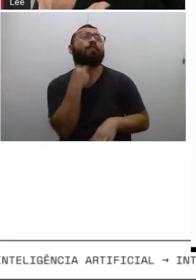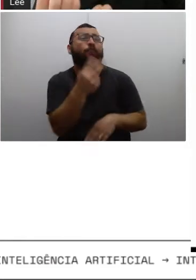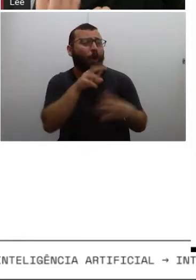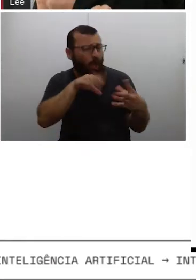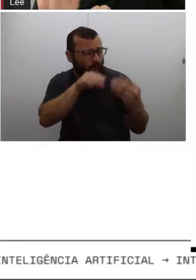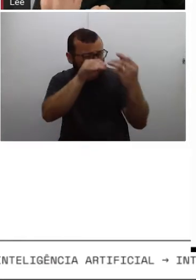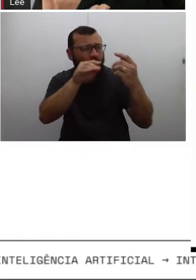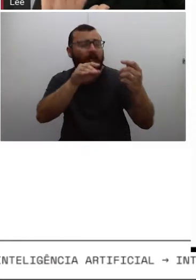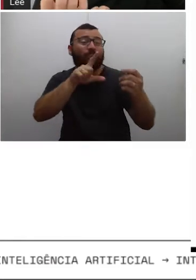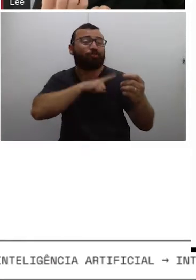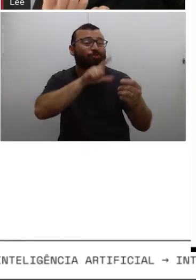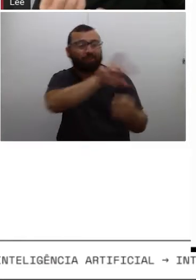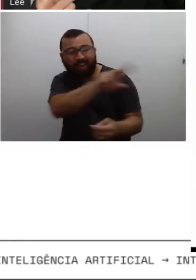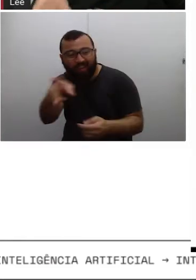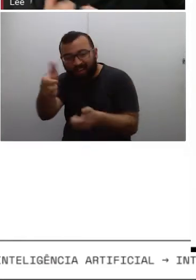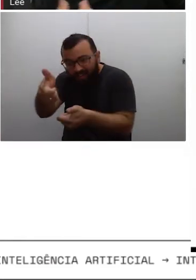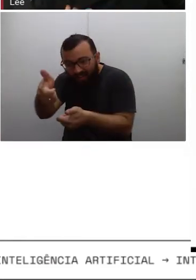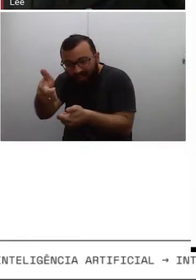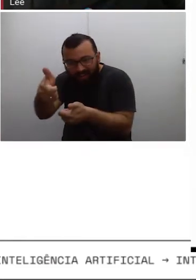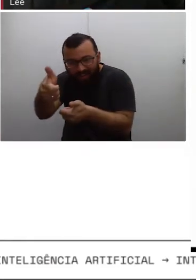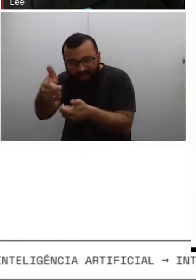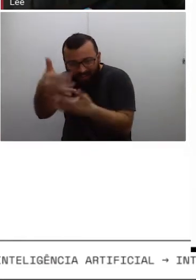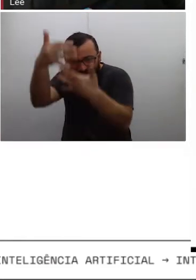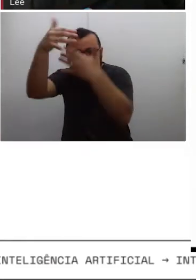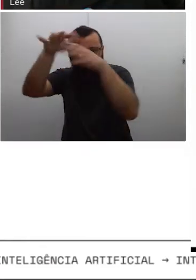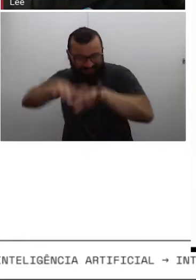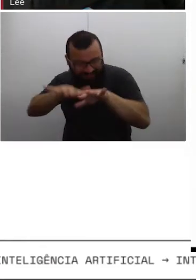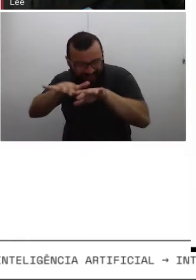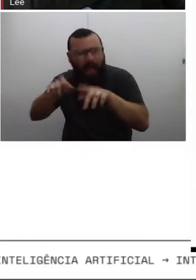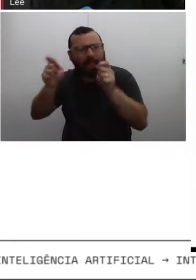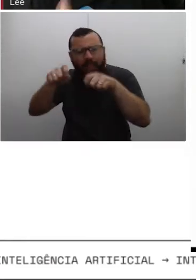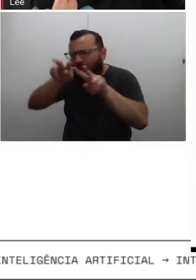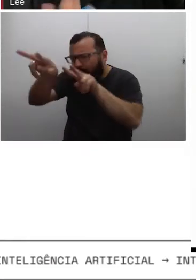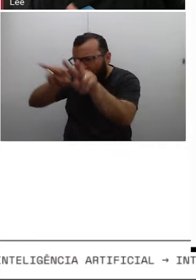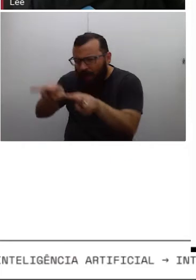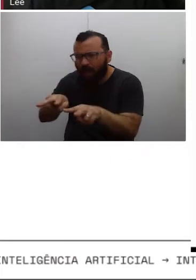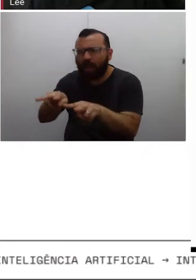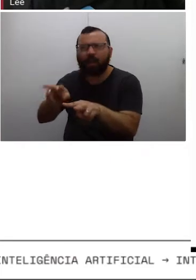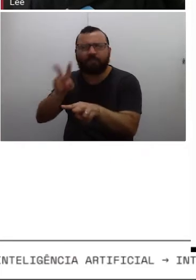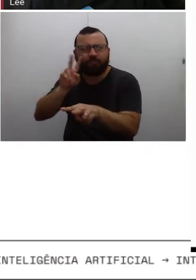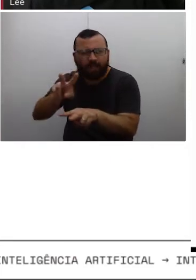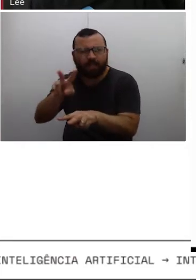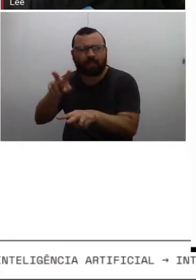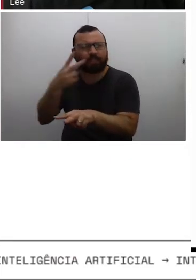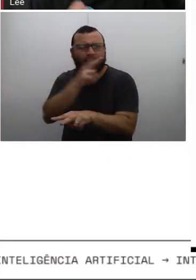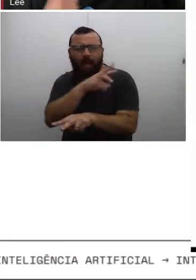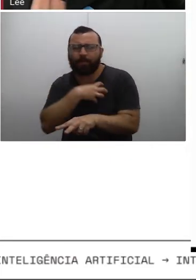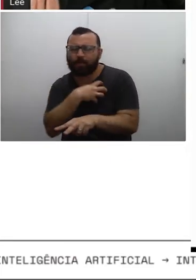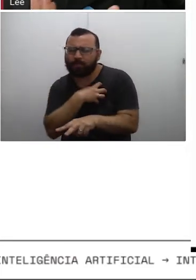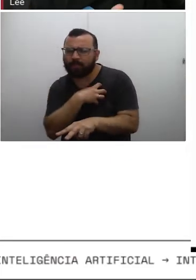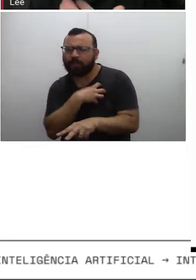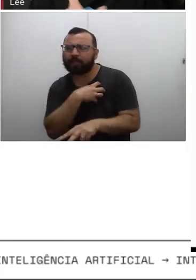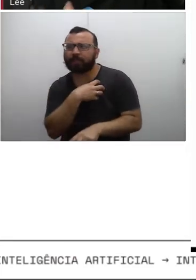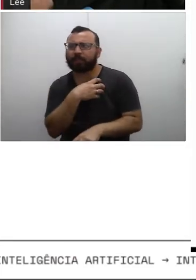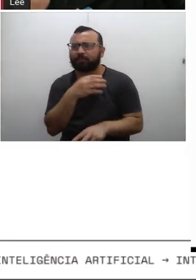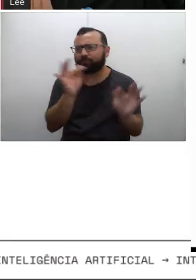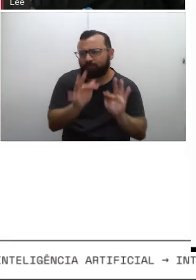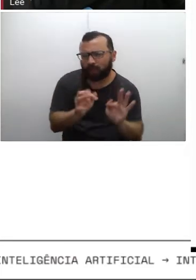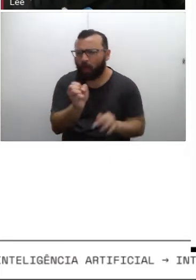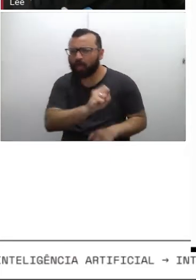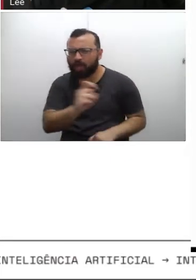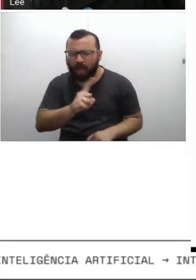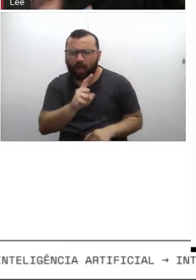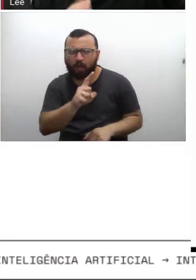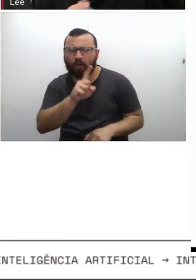get the transcribed text. And based on that, you can get sentiment detection. So you get a value back between +1